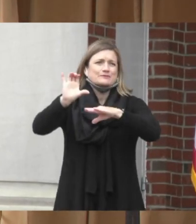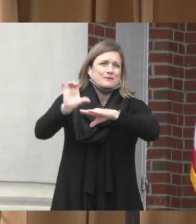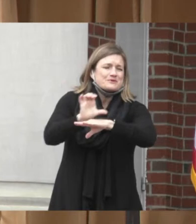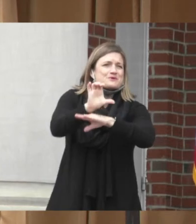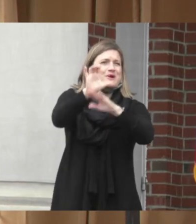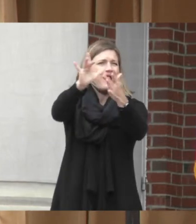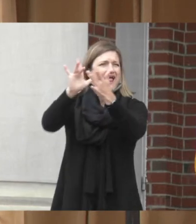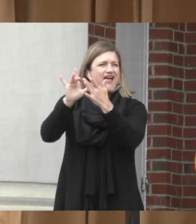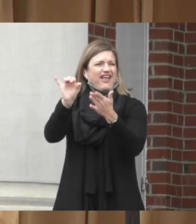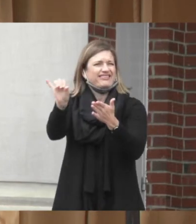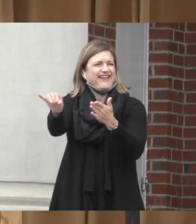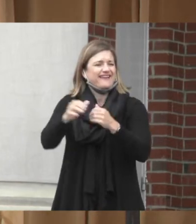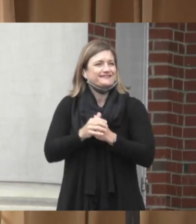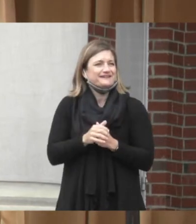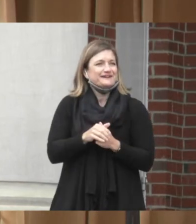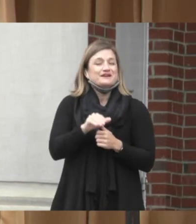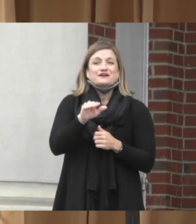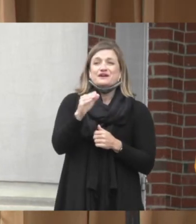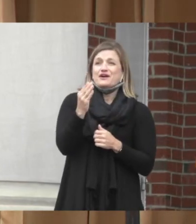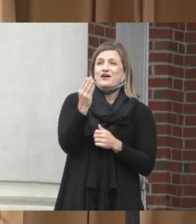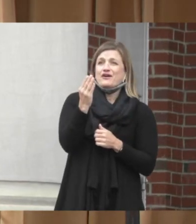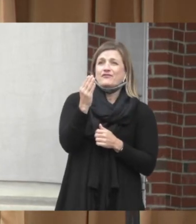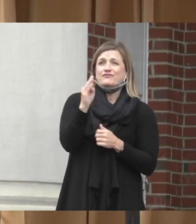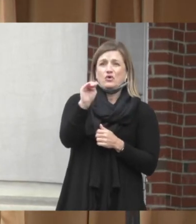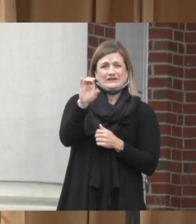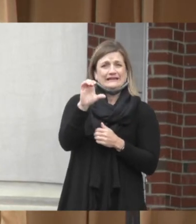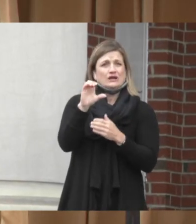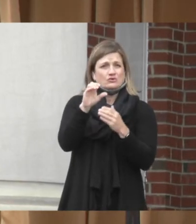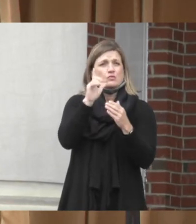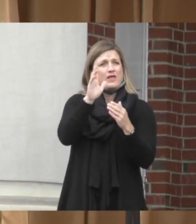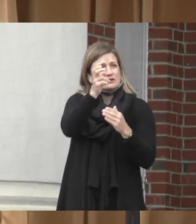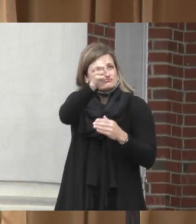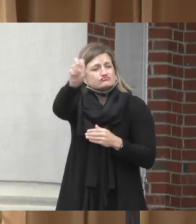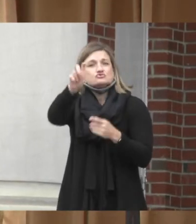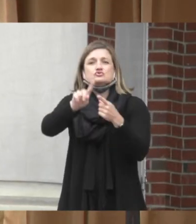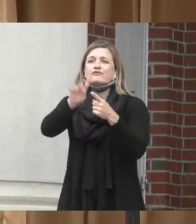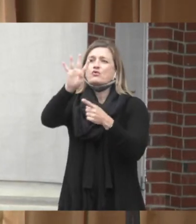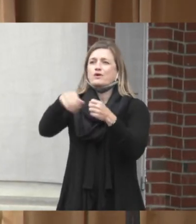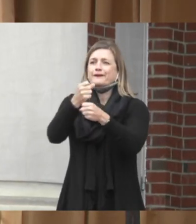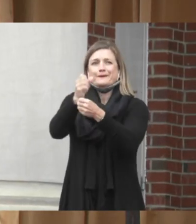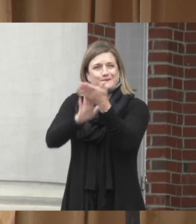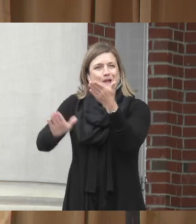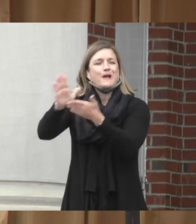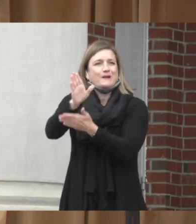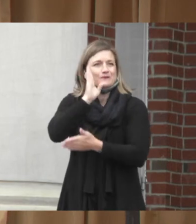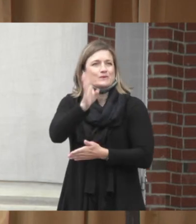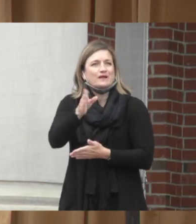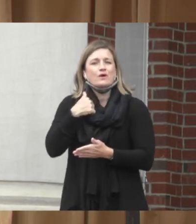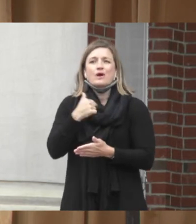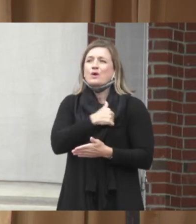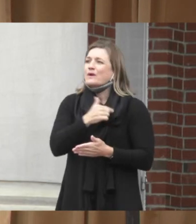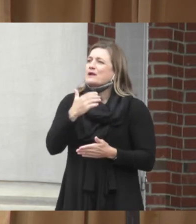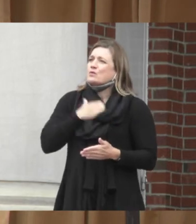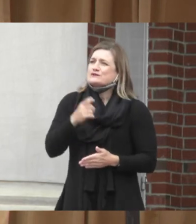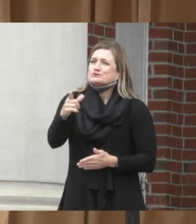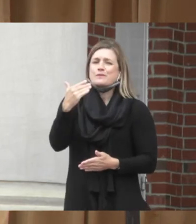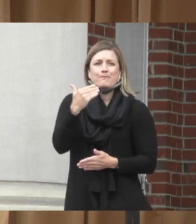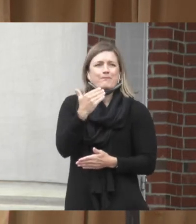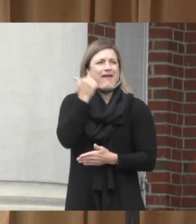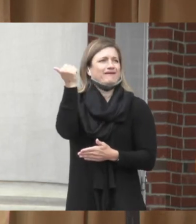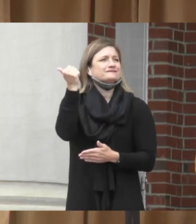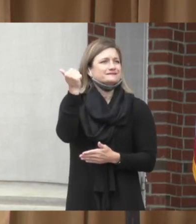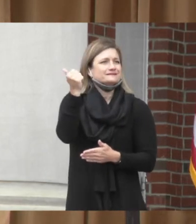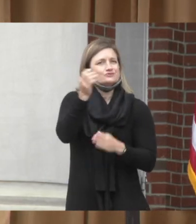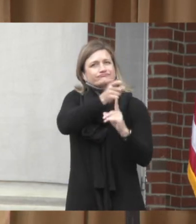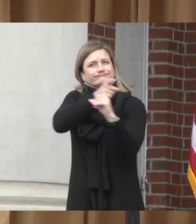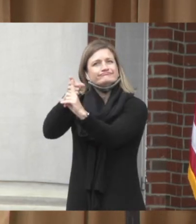of you will transfer to a four-year college or a university to continue your studies. We wish you well in your pursuit of a